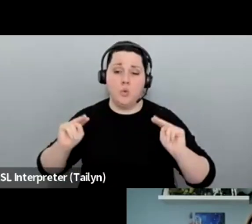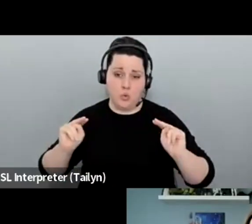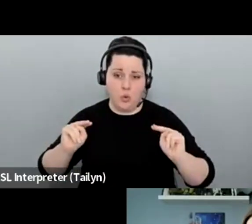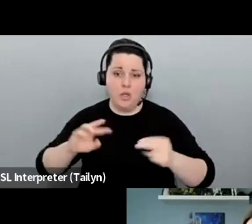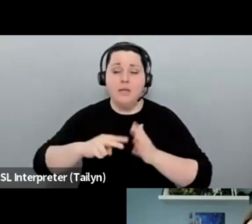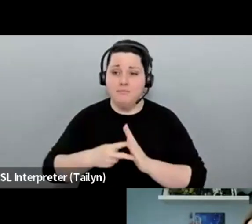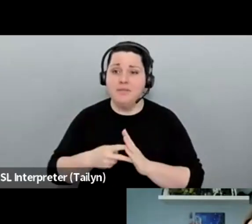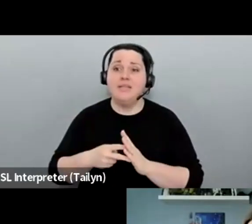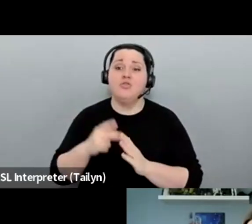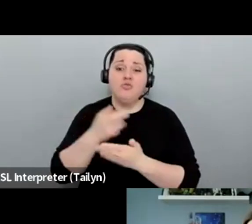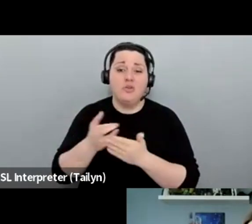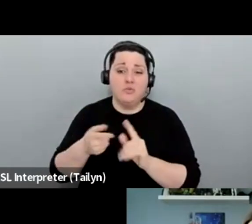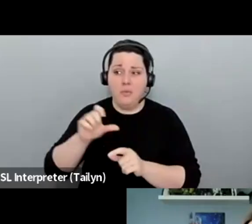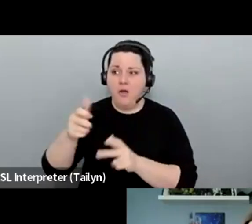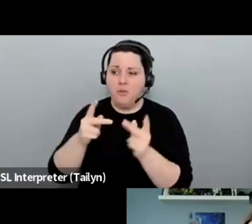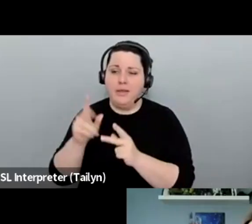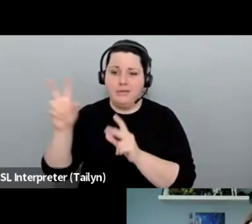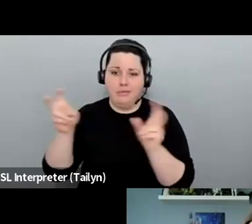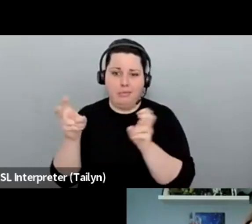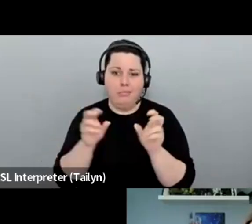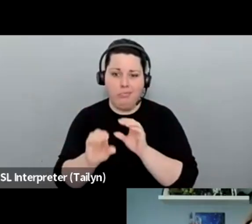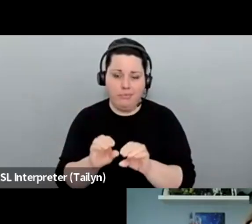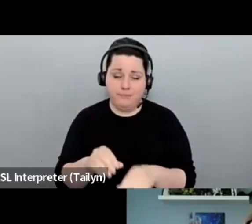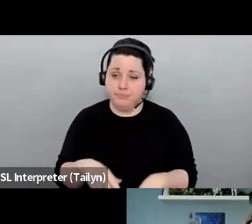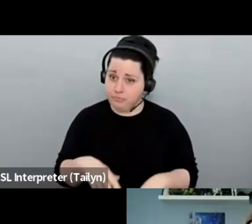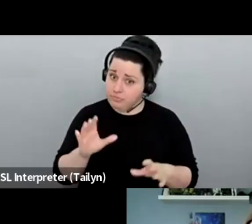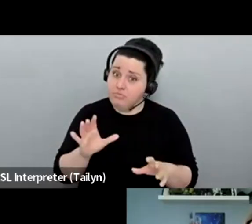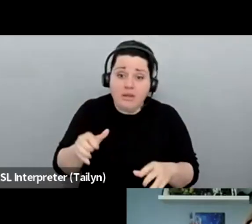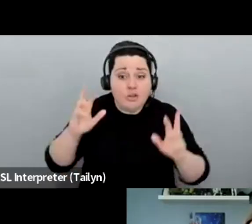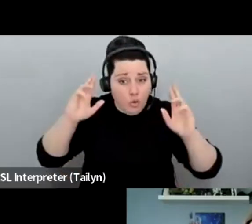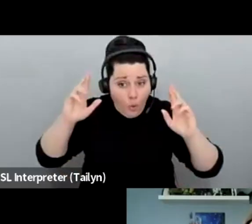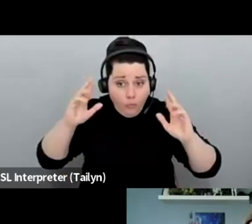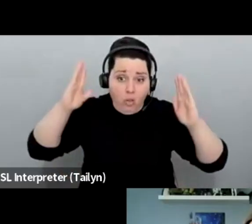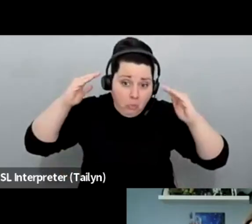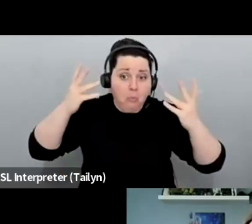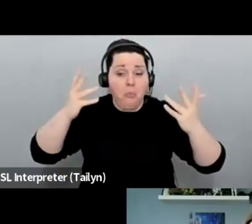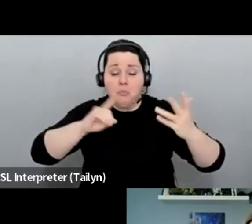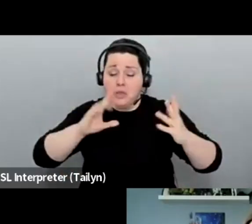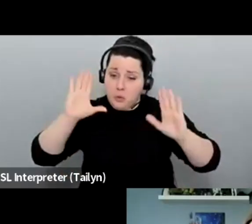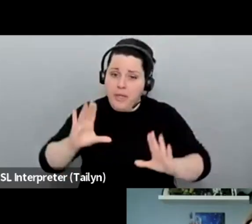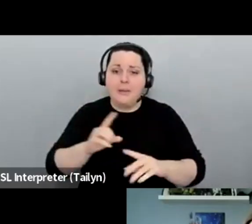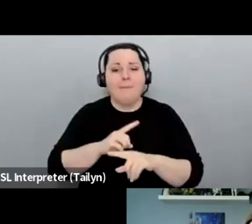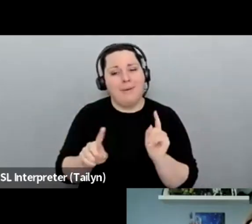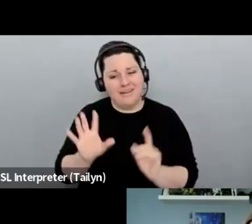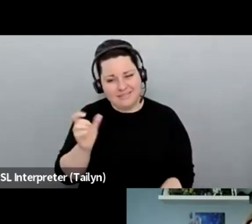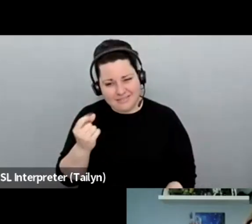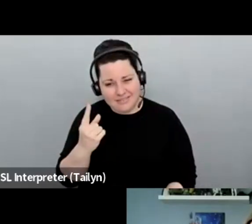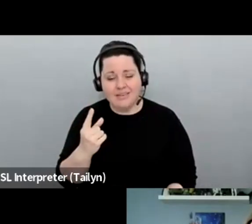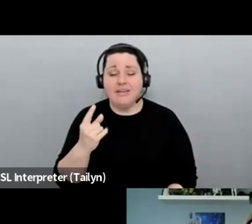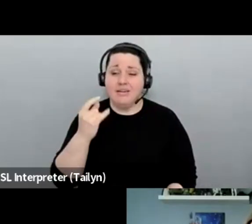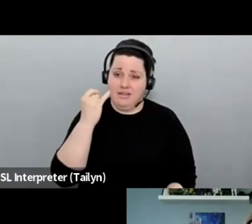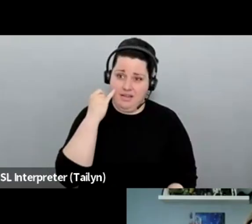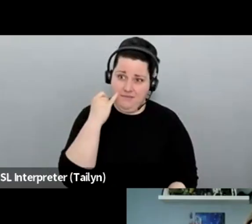reallocated resources from other places within the budget. Now, that's hopeful. That's great. The only thing is, if